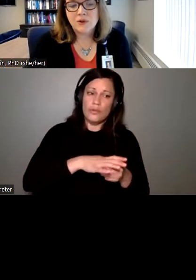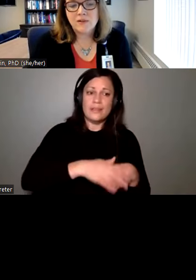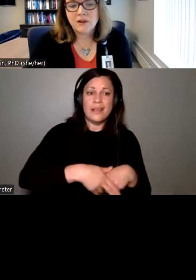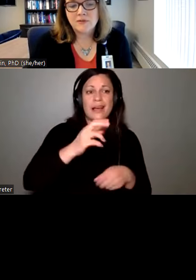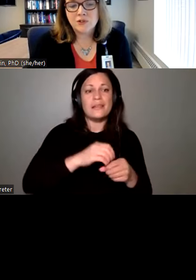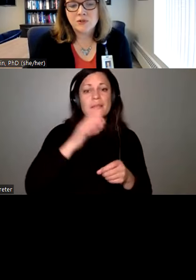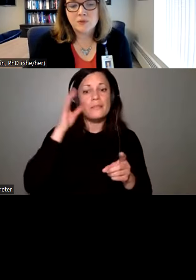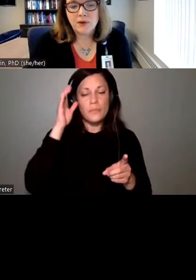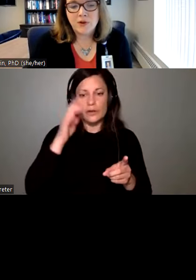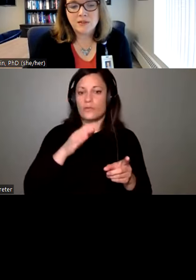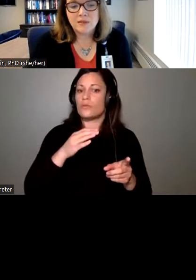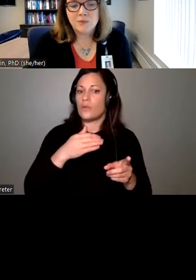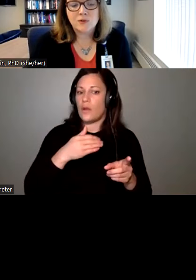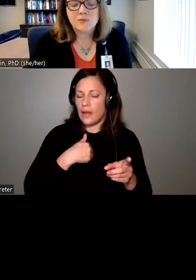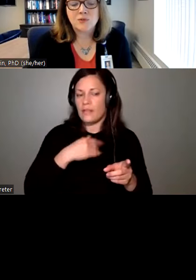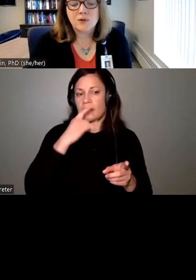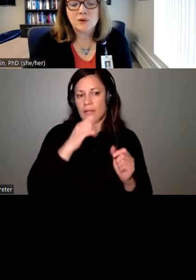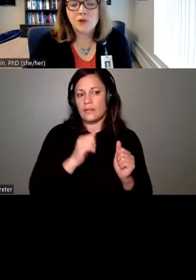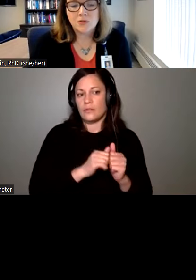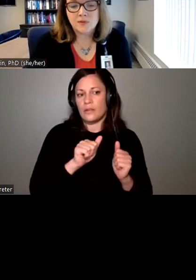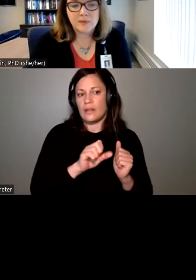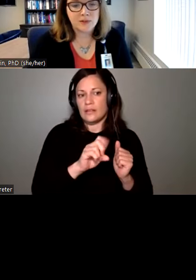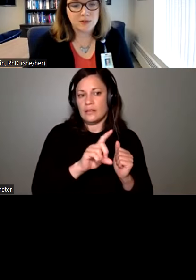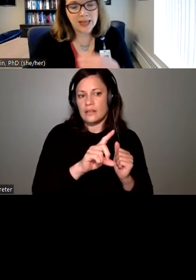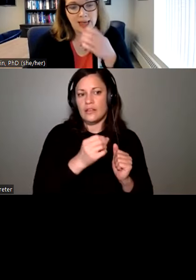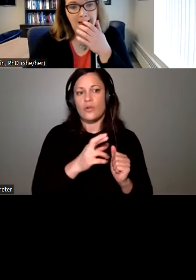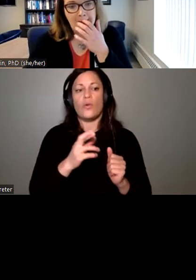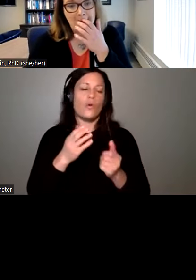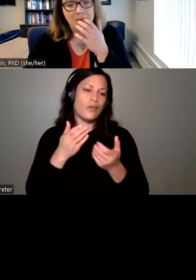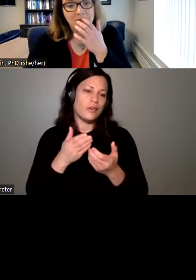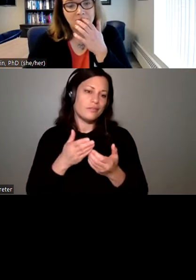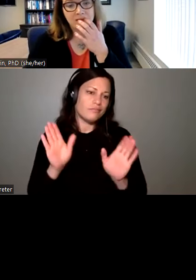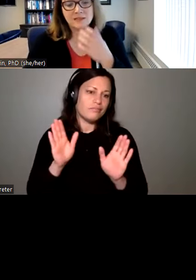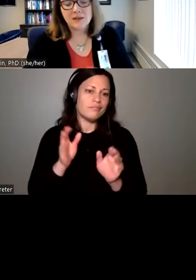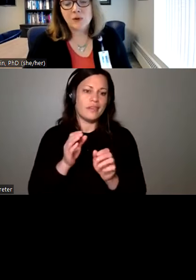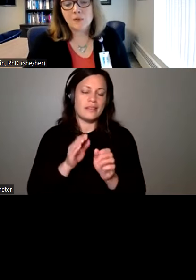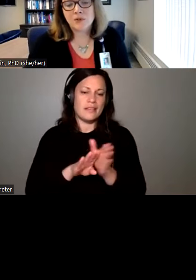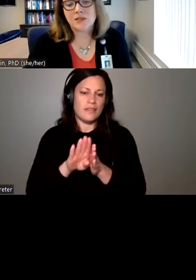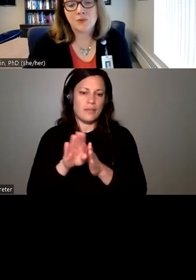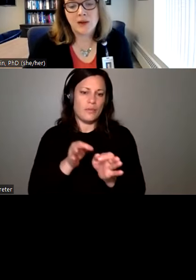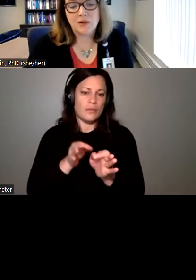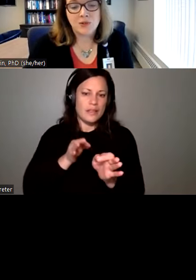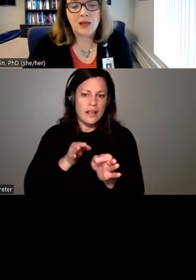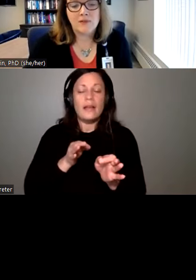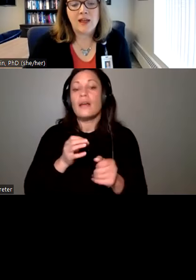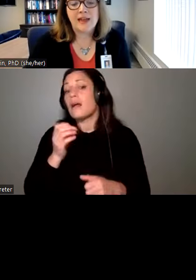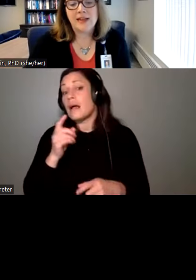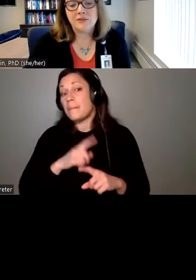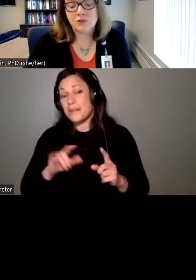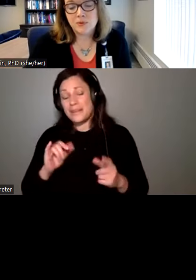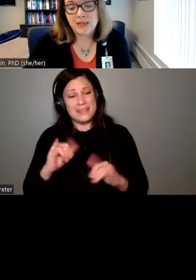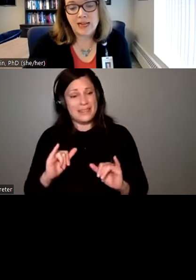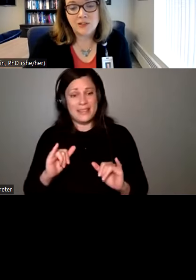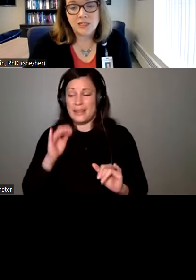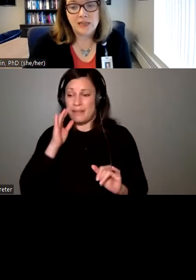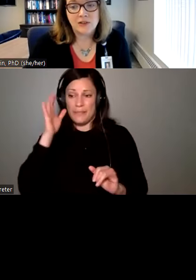who have children who have autism spectrum disorder or global developmental delay. But there's still considerable stress for parents who have